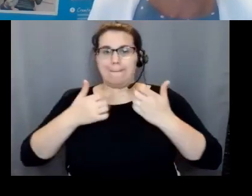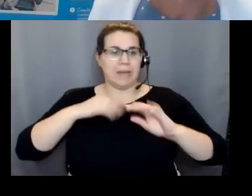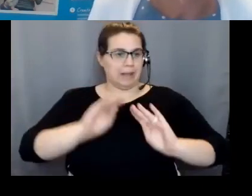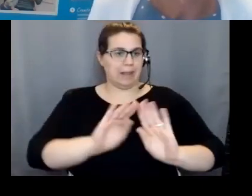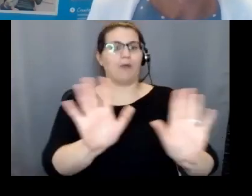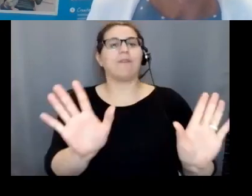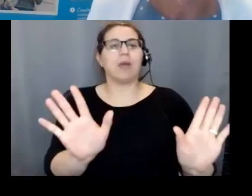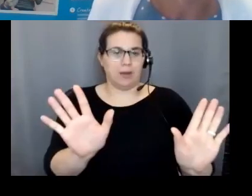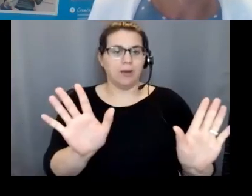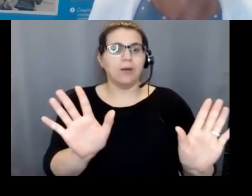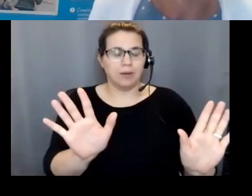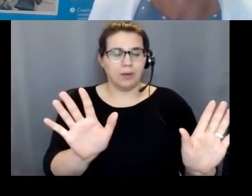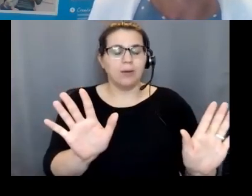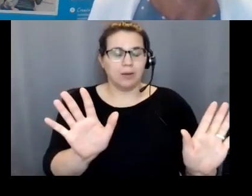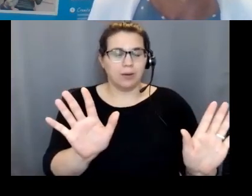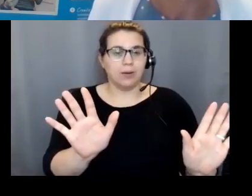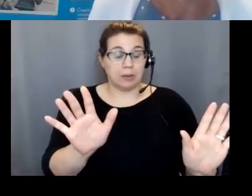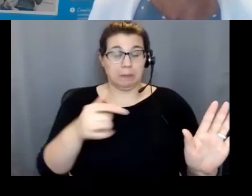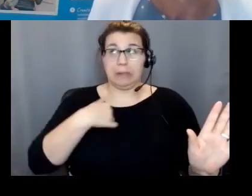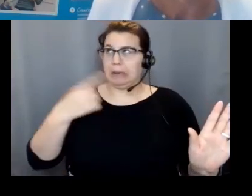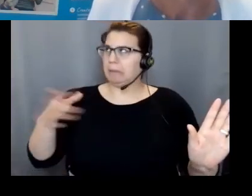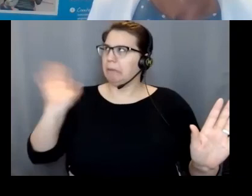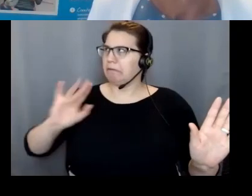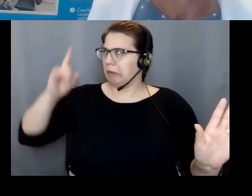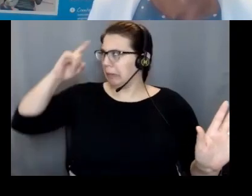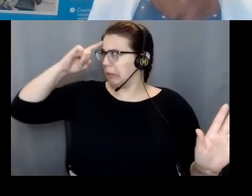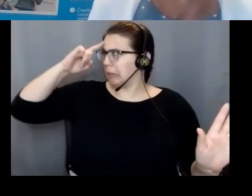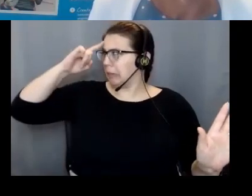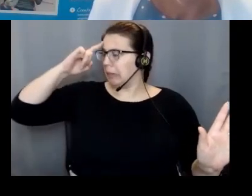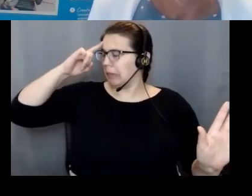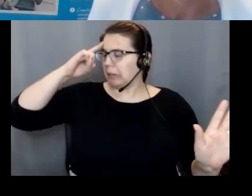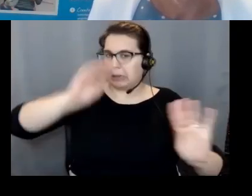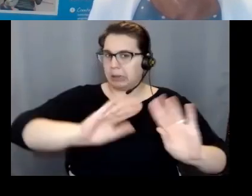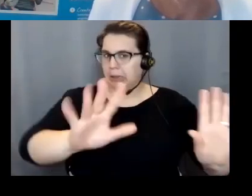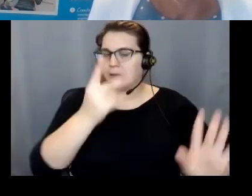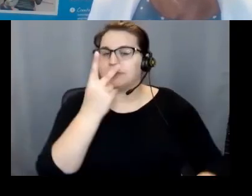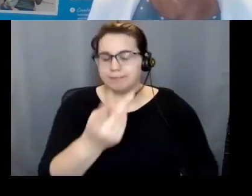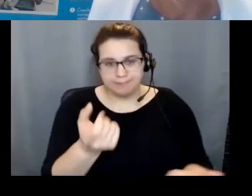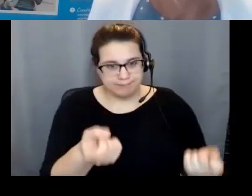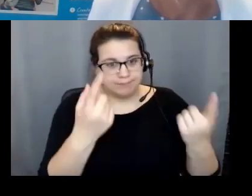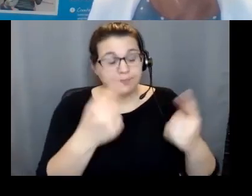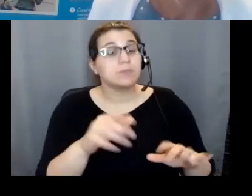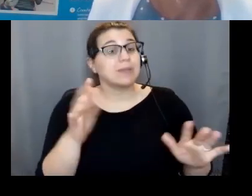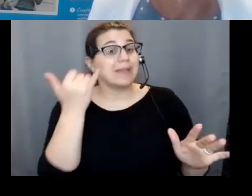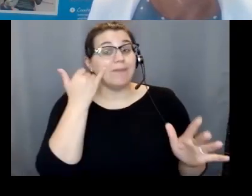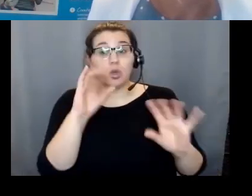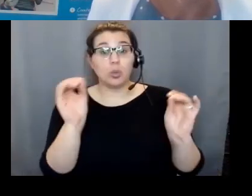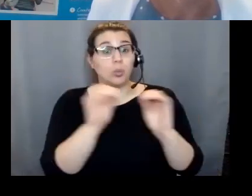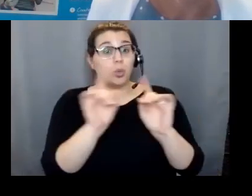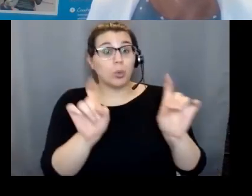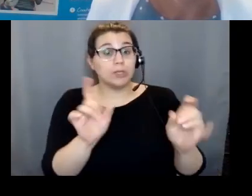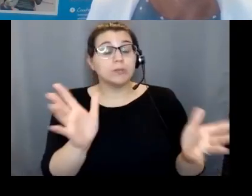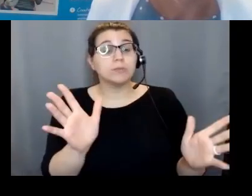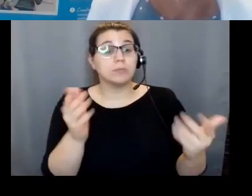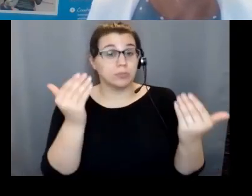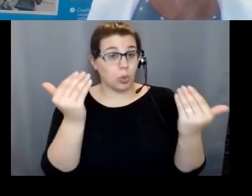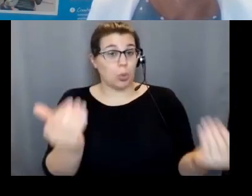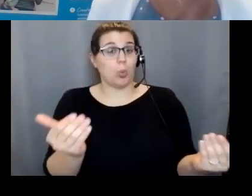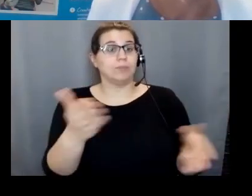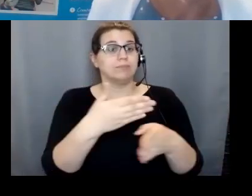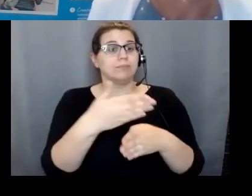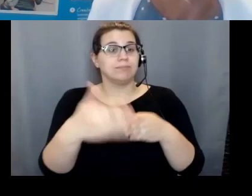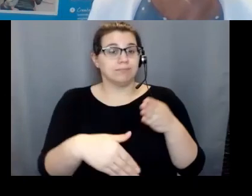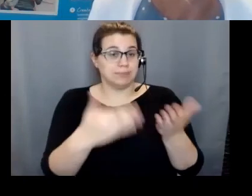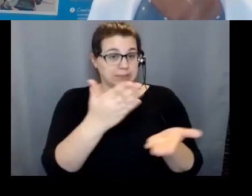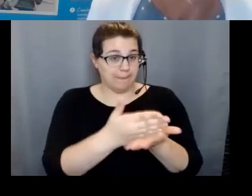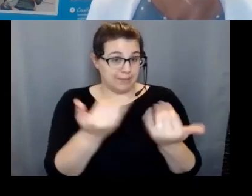clarify some things, some questions that I've had. So if we don't have any more questions, I'd like to go ahead and end the webinar